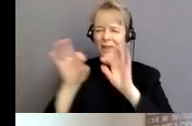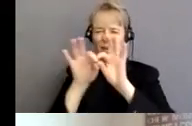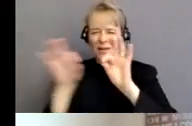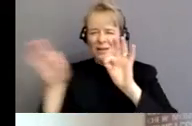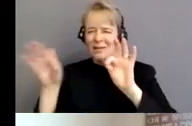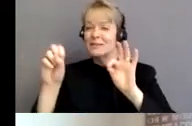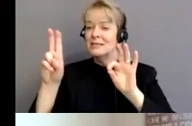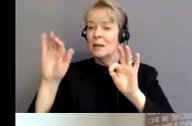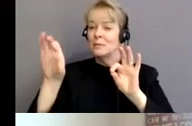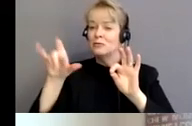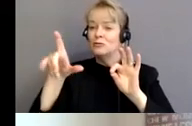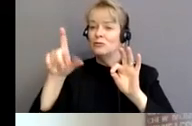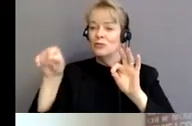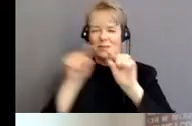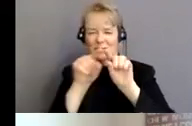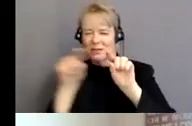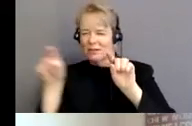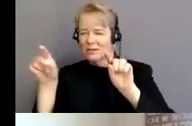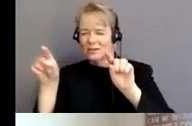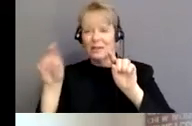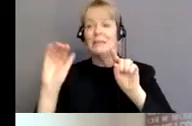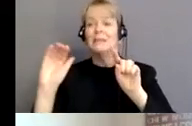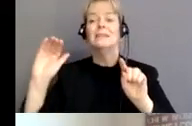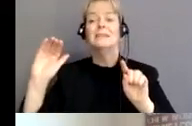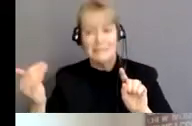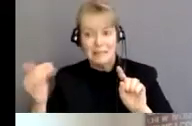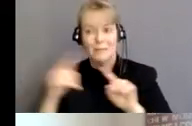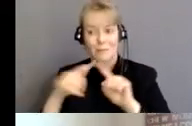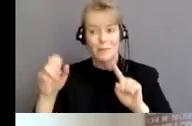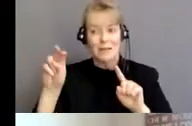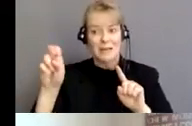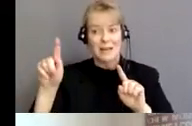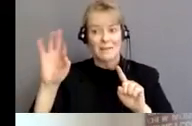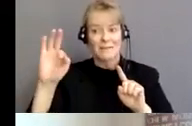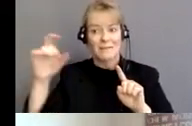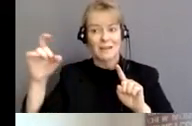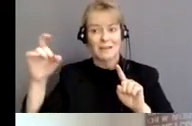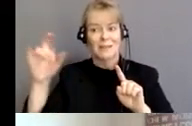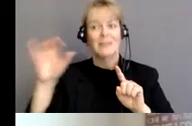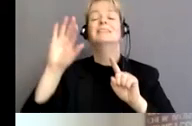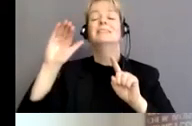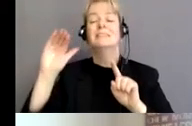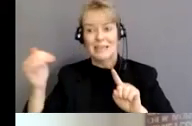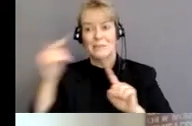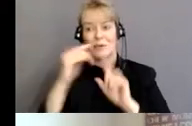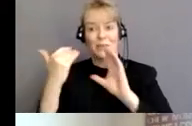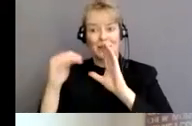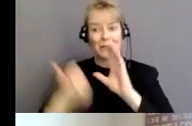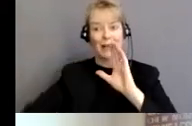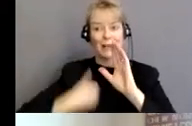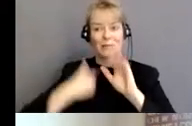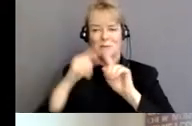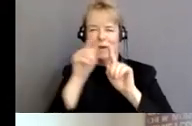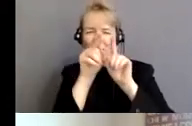similar, it looks similar to the legitimate Netflix email address, but it's not. So you have to be very